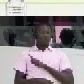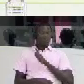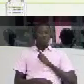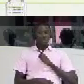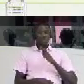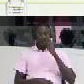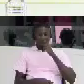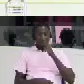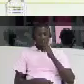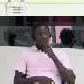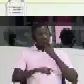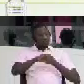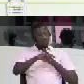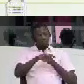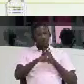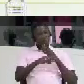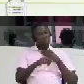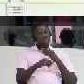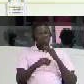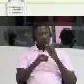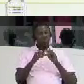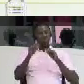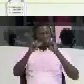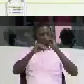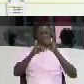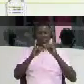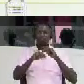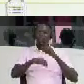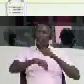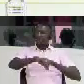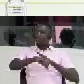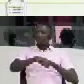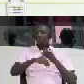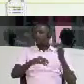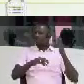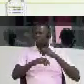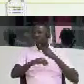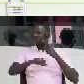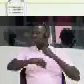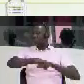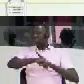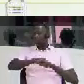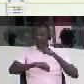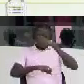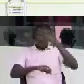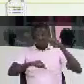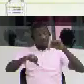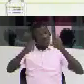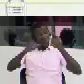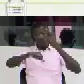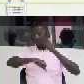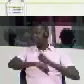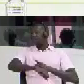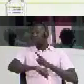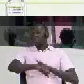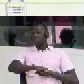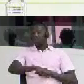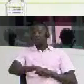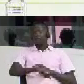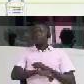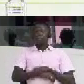adjust time nga ñëw liggéey in time. We warn you to try and make adjustments on your time so that you are able to report to work on